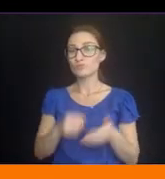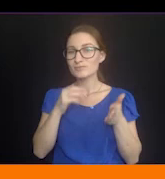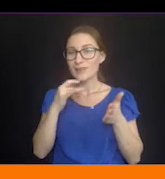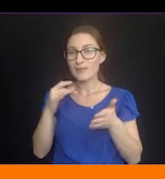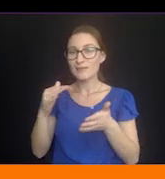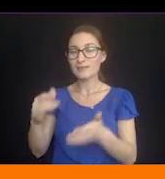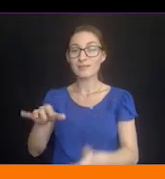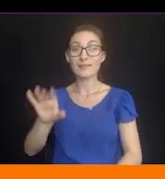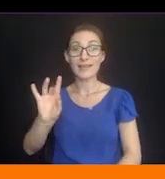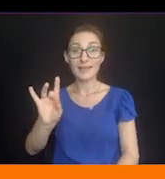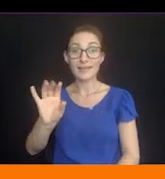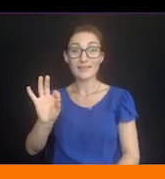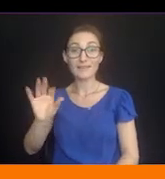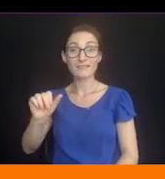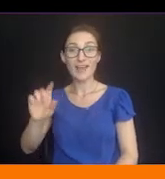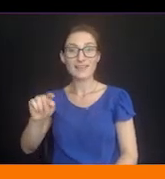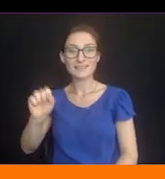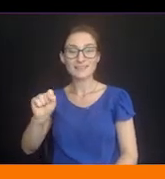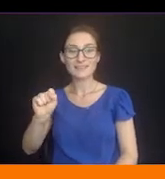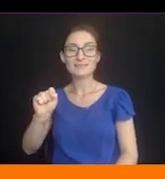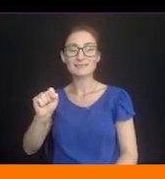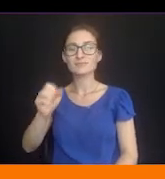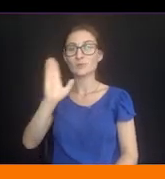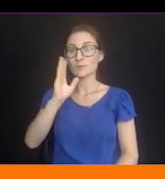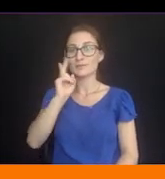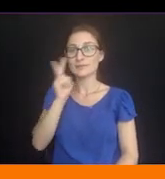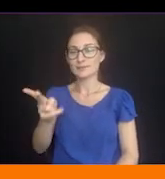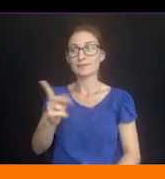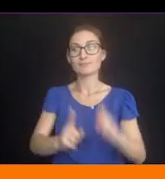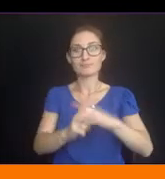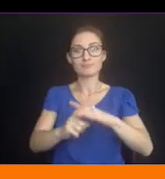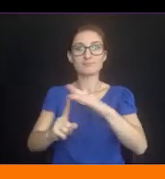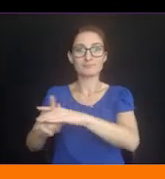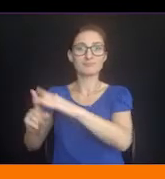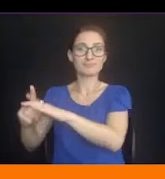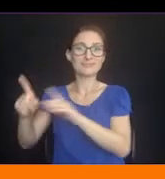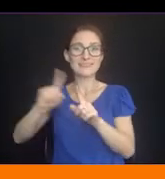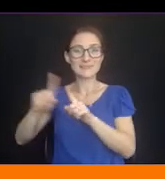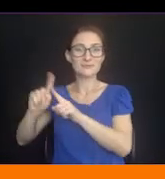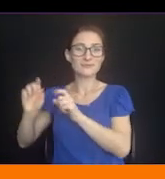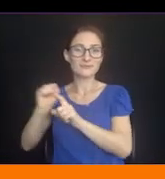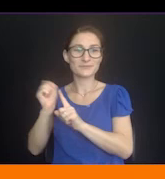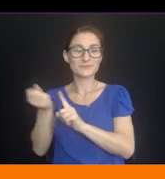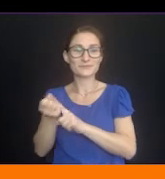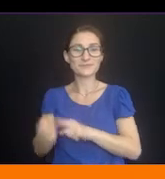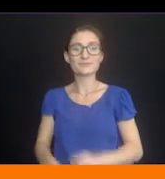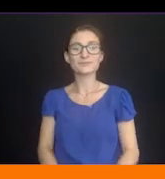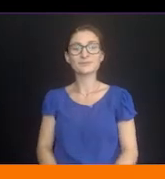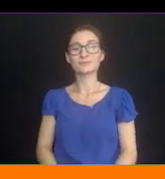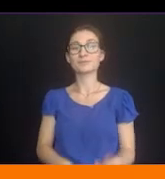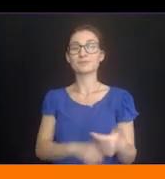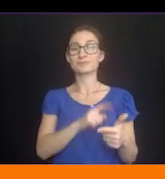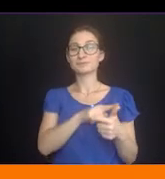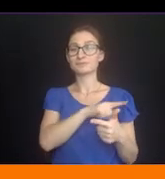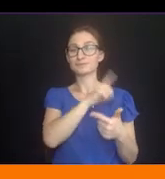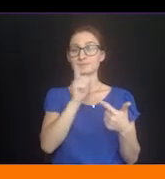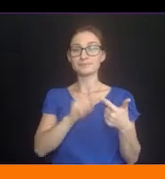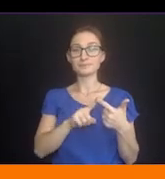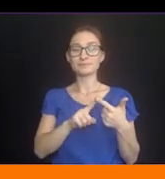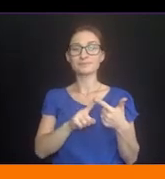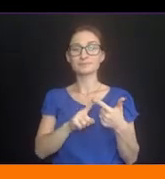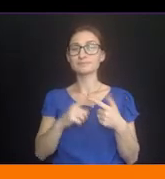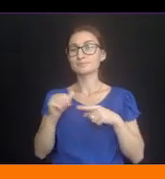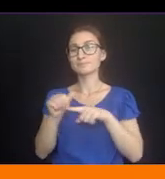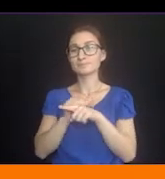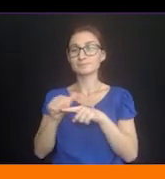just recognize when you're in tunnel vision. So study those 8 facets, because you're going to see them show up in different ways, in different places, and